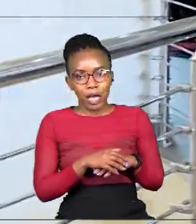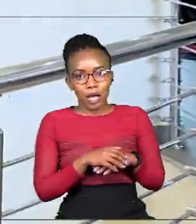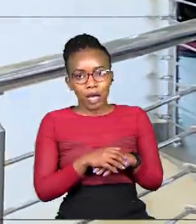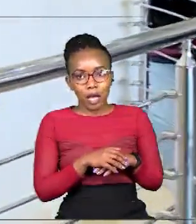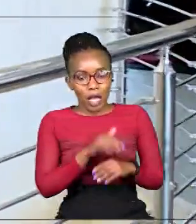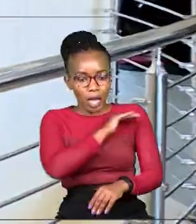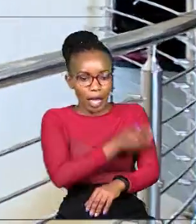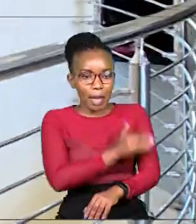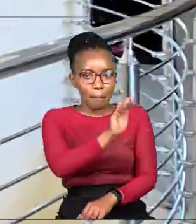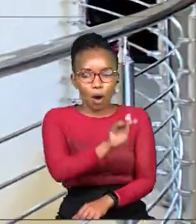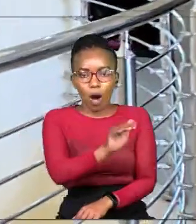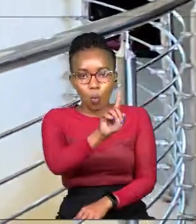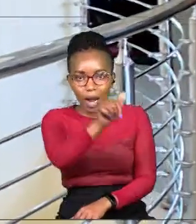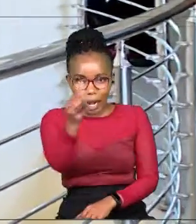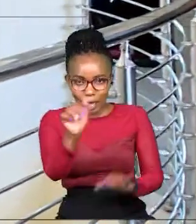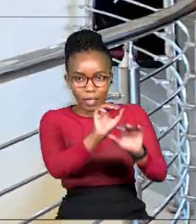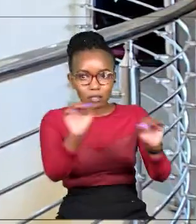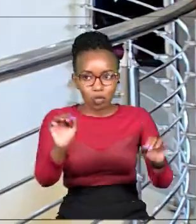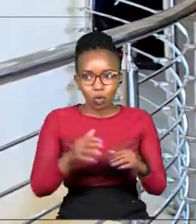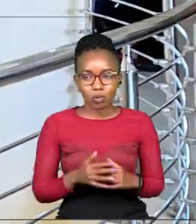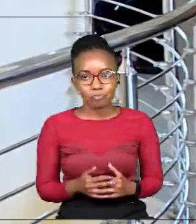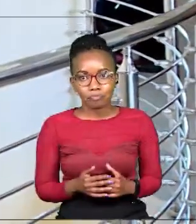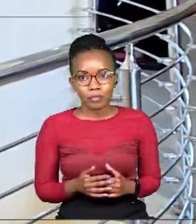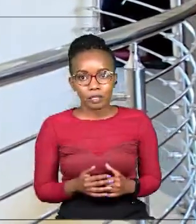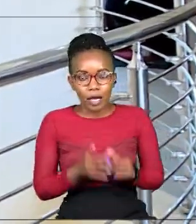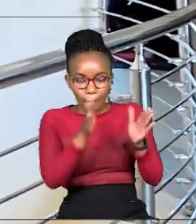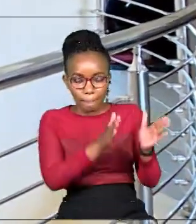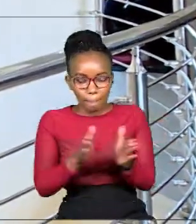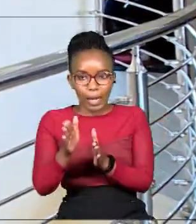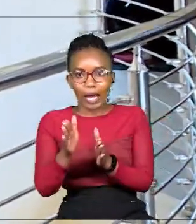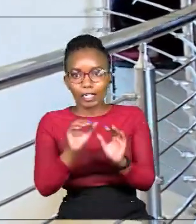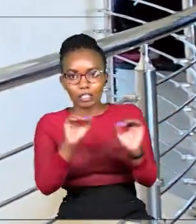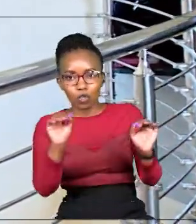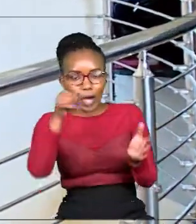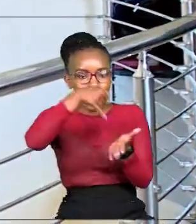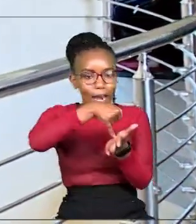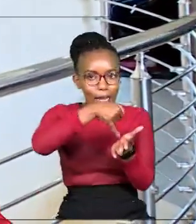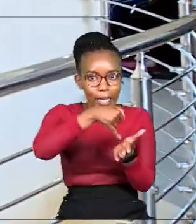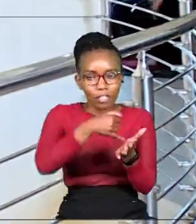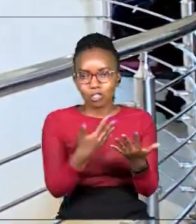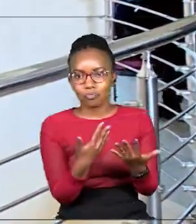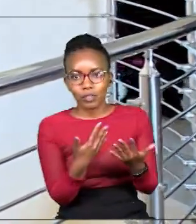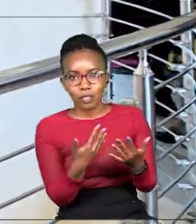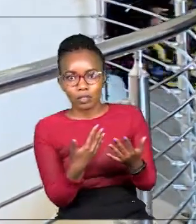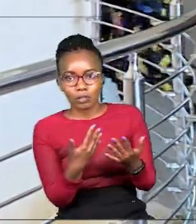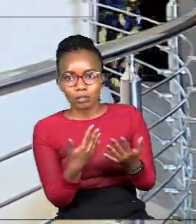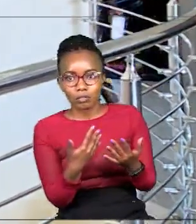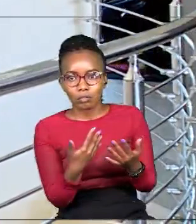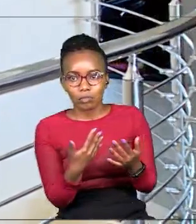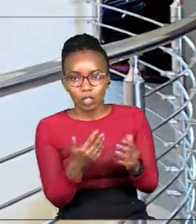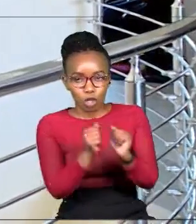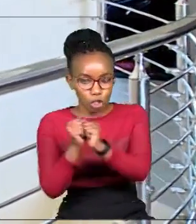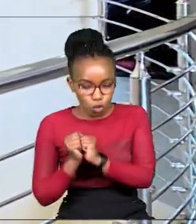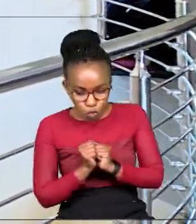do not empower each other enough. We do not plan. We do not engage. We do not bring each other